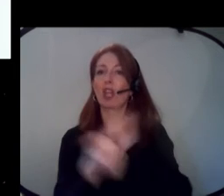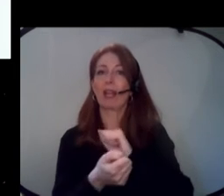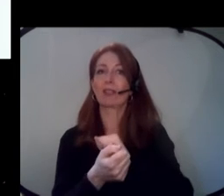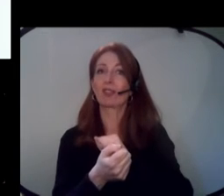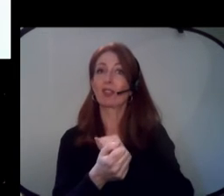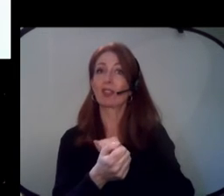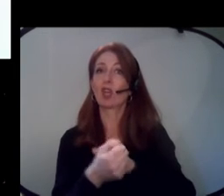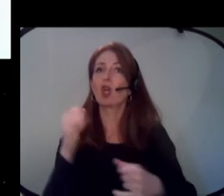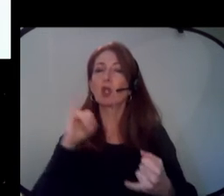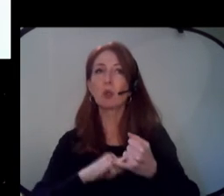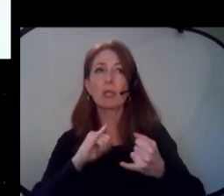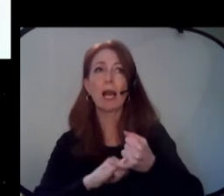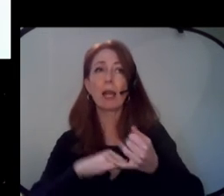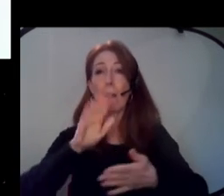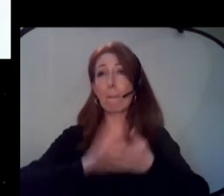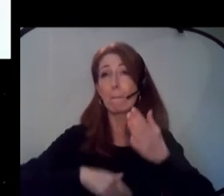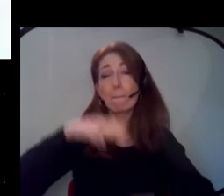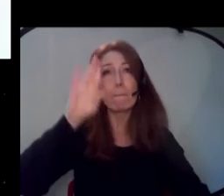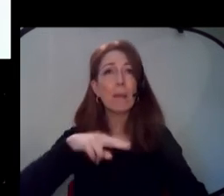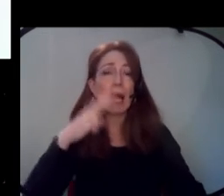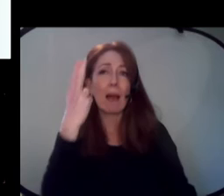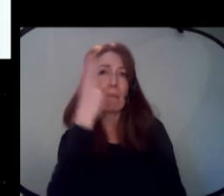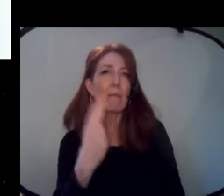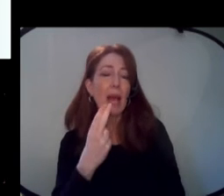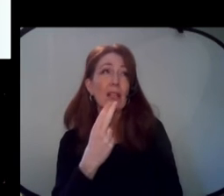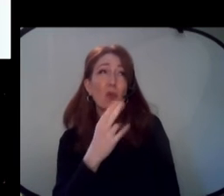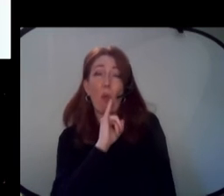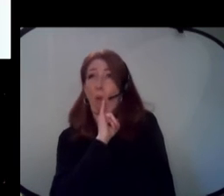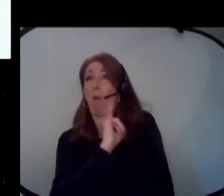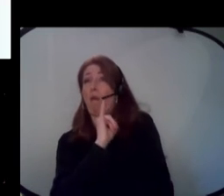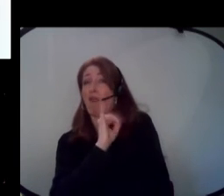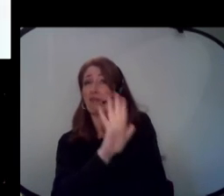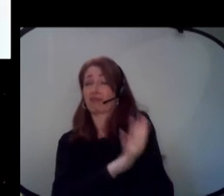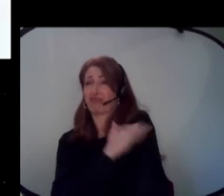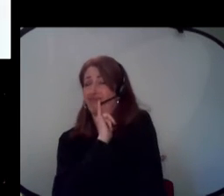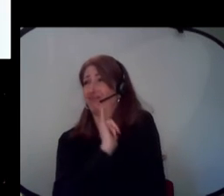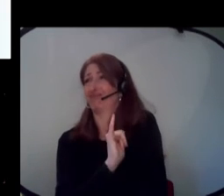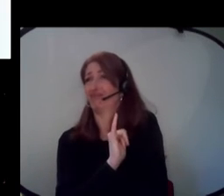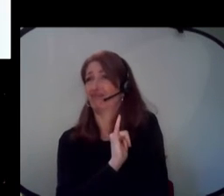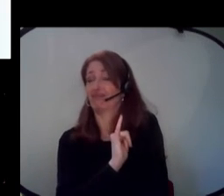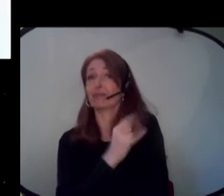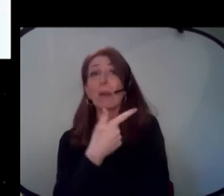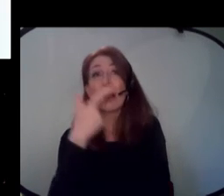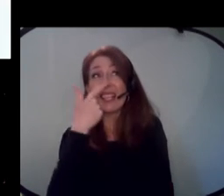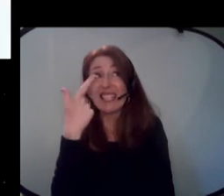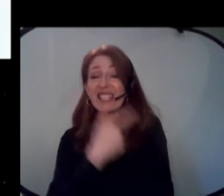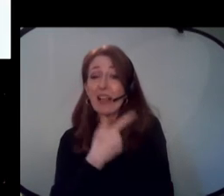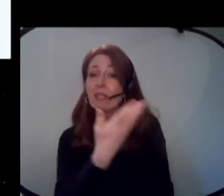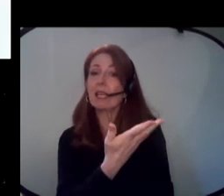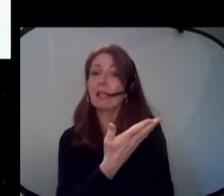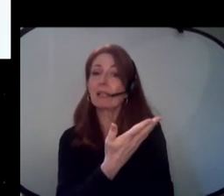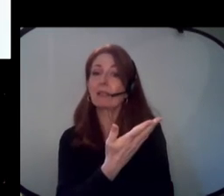is traumatized and horrified at these old men, and she's only 17. So this extraordinary